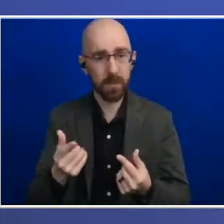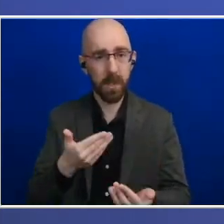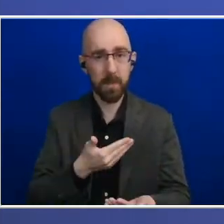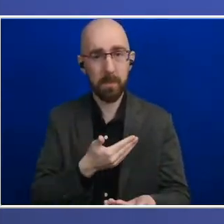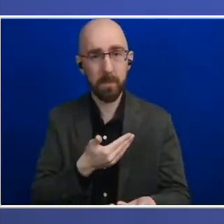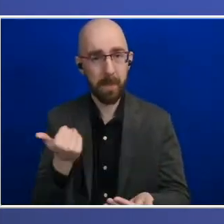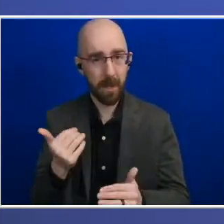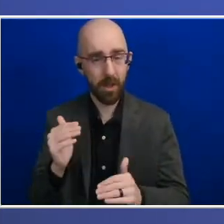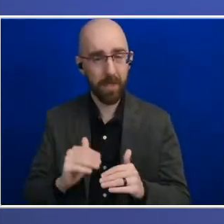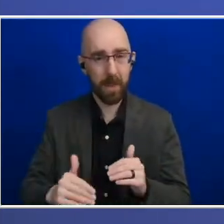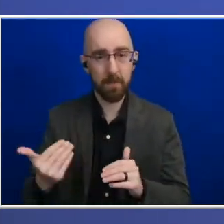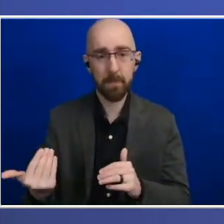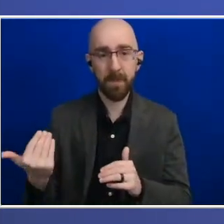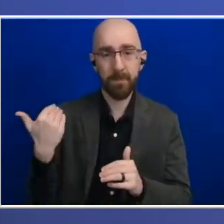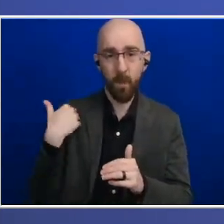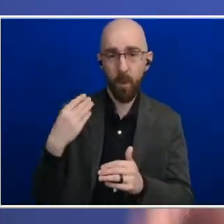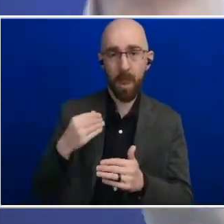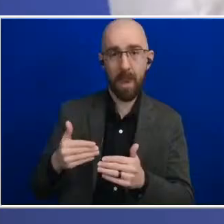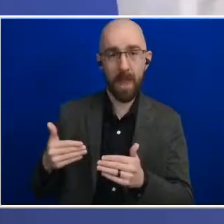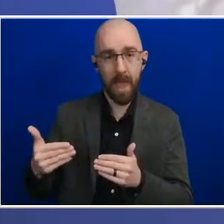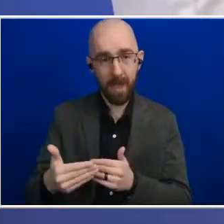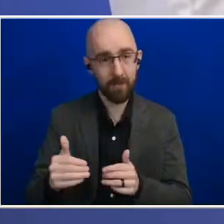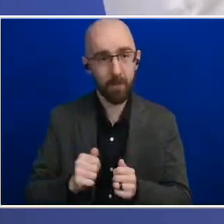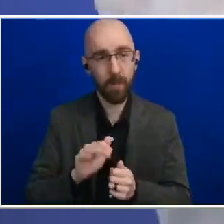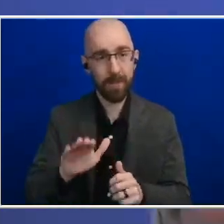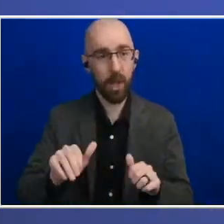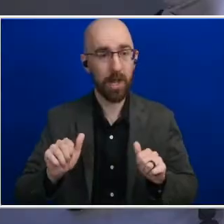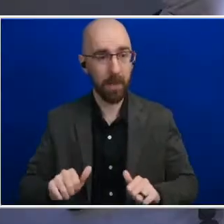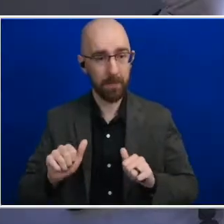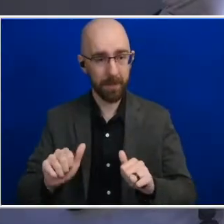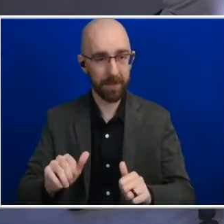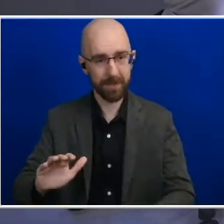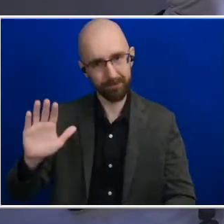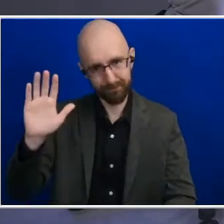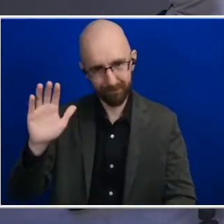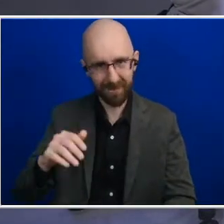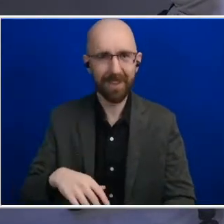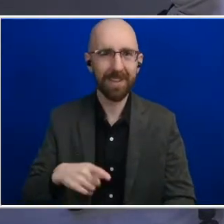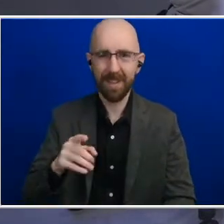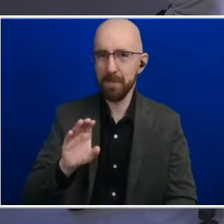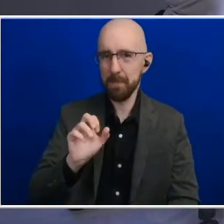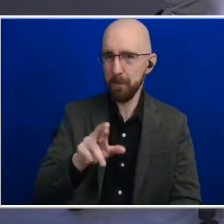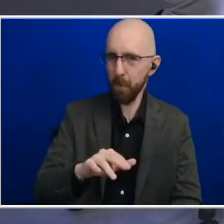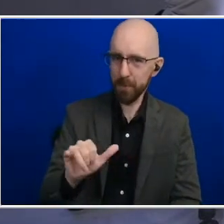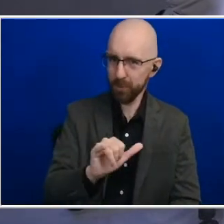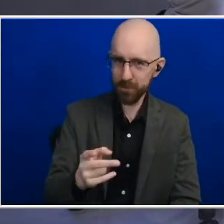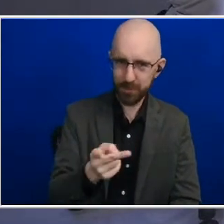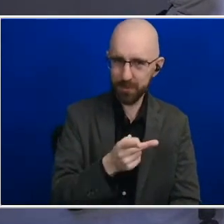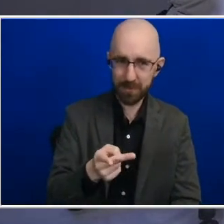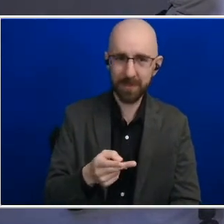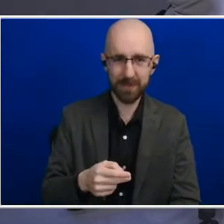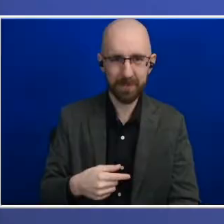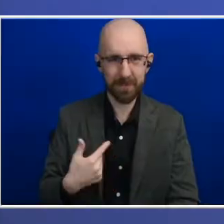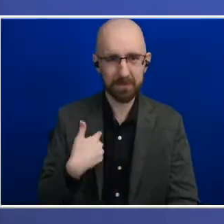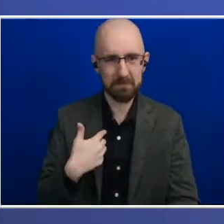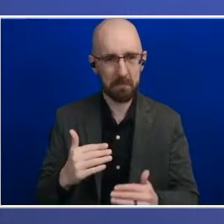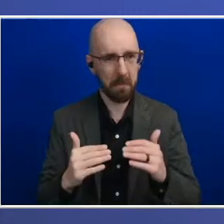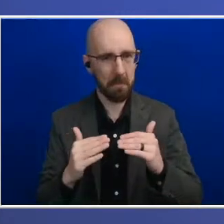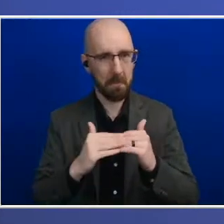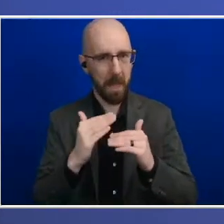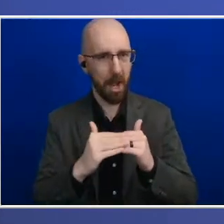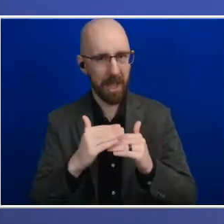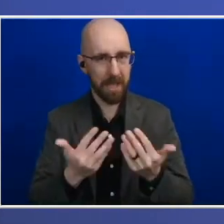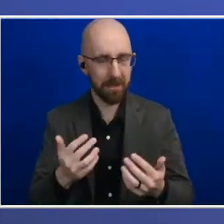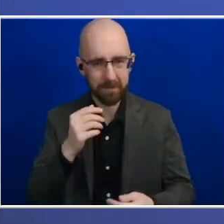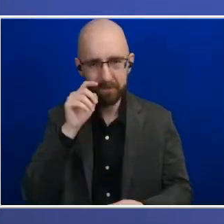and after when it comes to their capabilities. Yes, I'm a boomer too, Steve. I'm a boomer, okay. barely. I'm a barely boomer, but I'm a boomer. But there's no doubt that